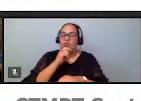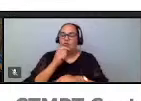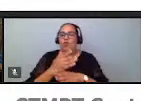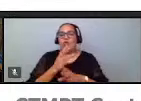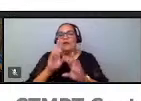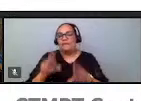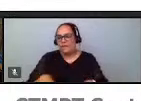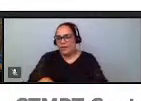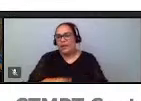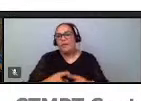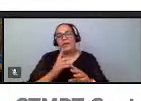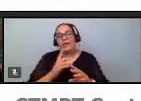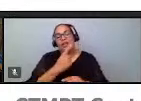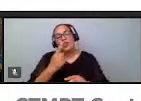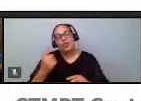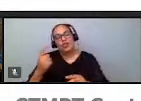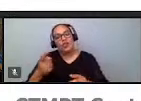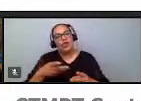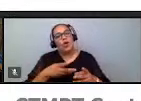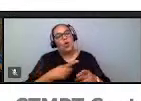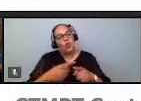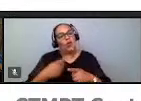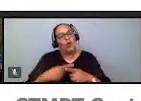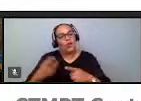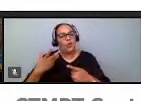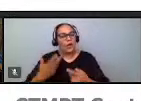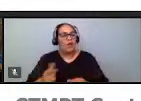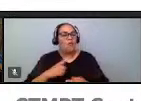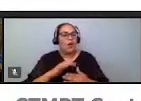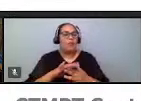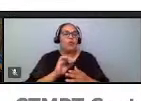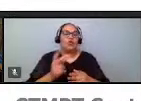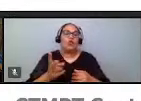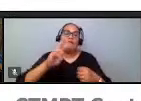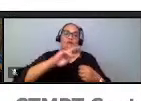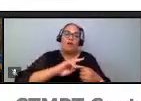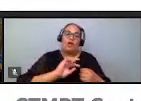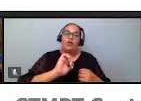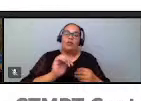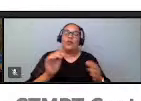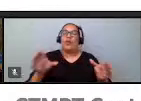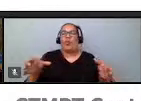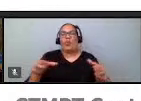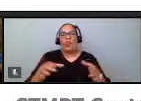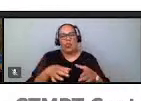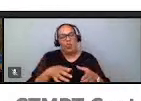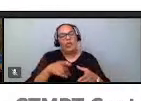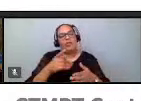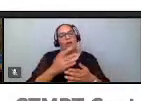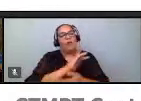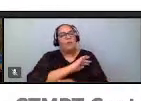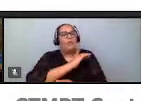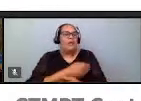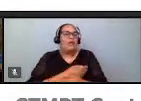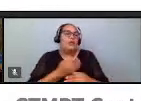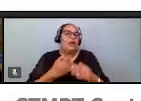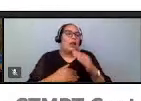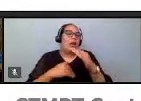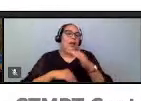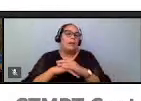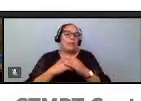like clockwork every single week we had and because of the volumes they're much smaller vessels so the capacity is a lot